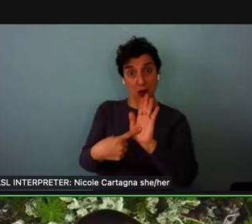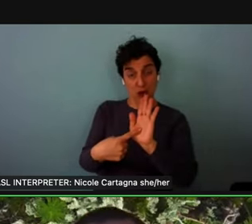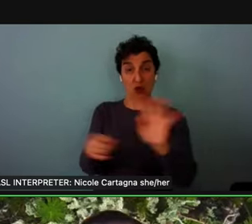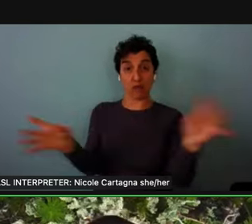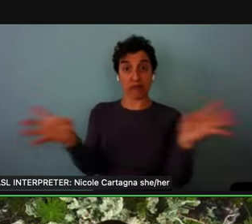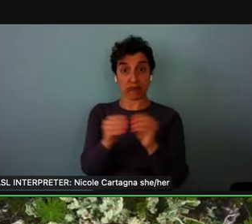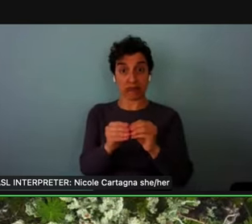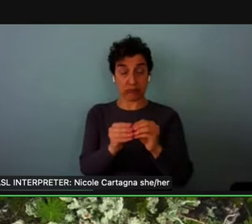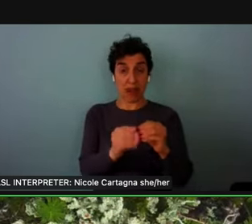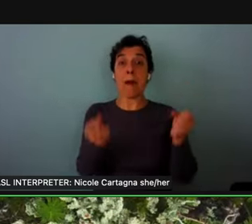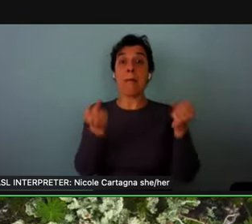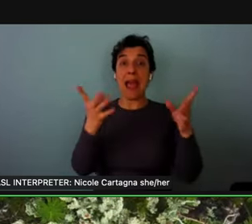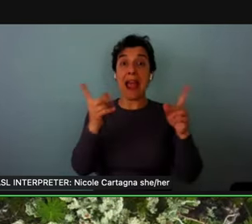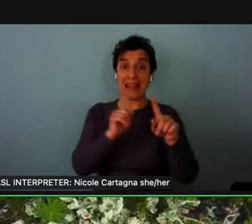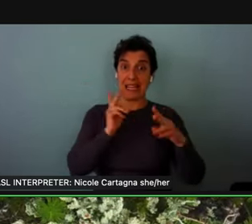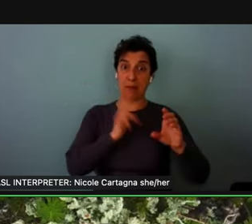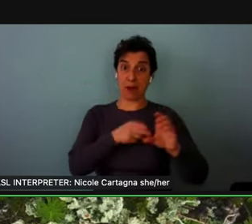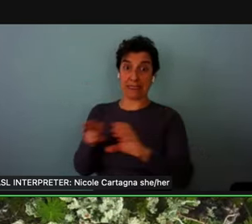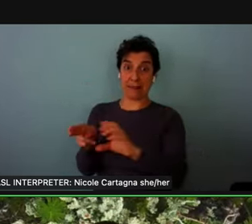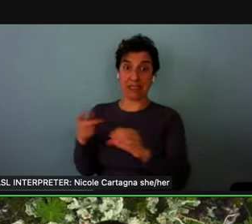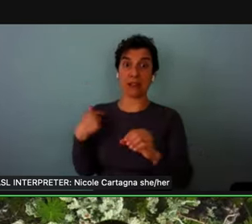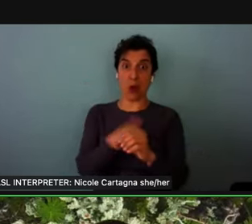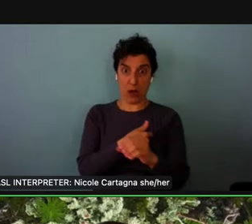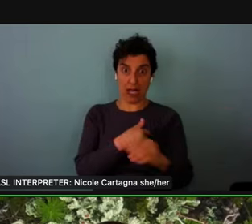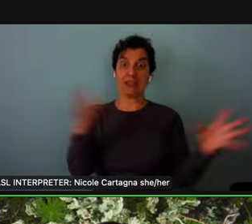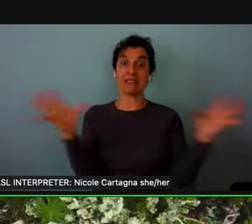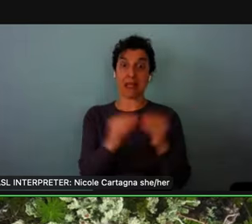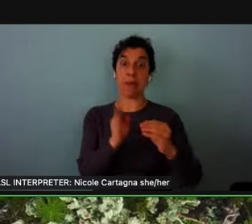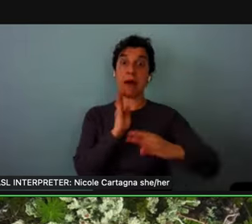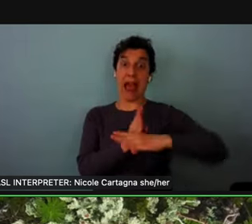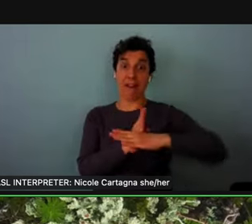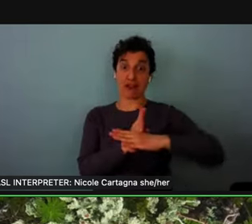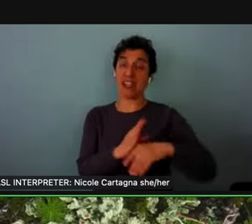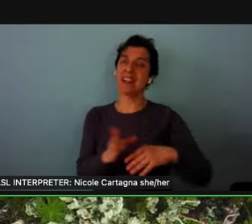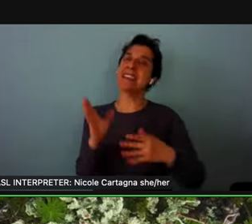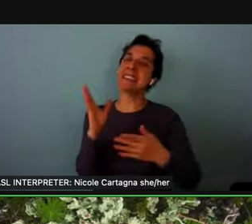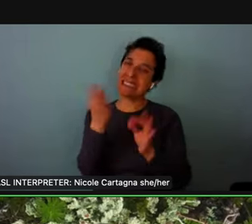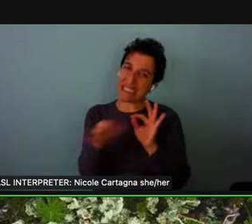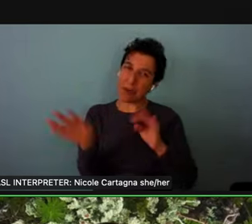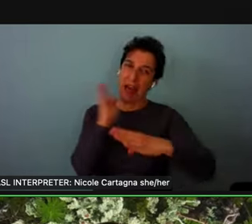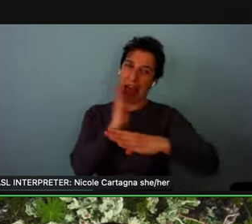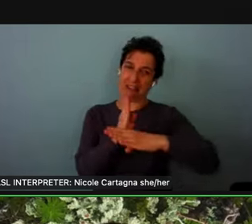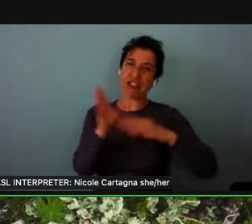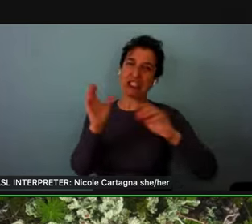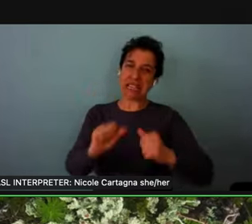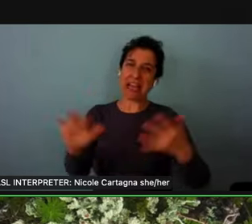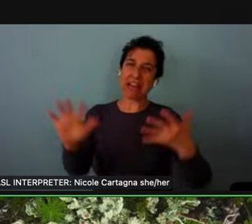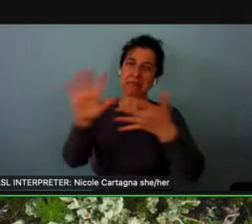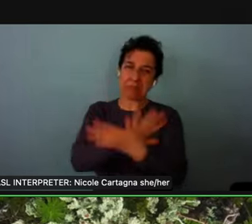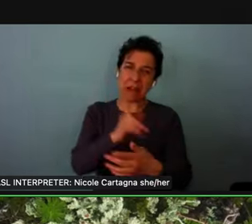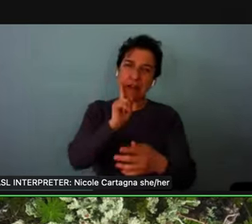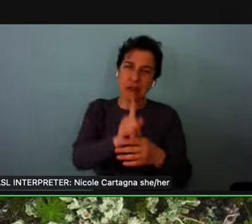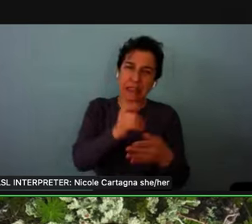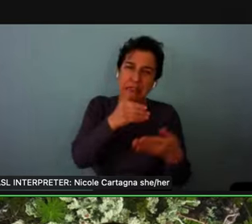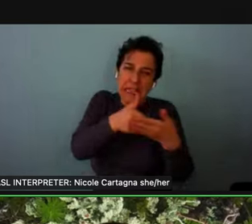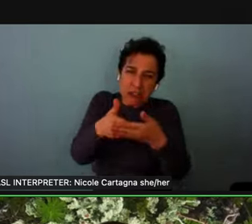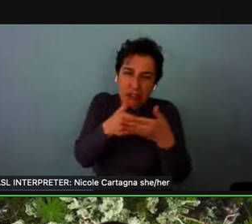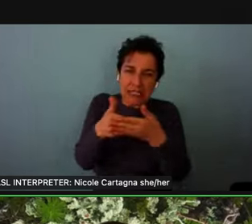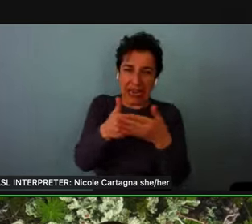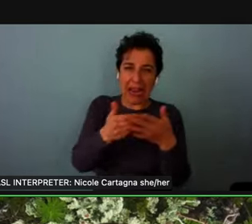many participants. We know that simple averaging can blur out intricate network topography across subjects.